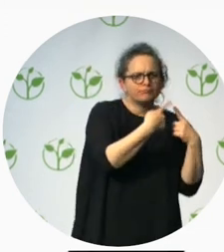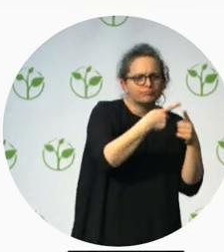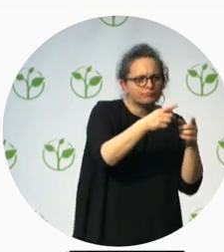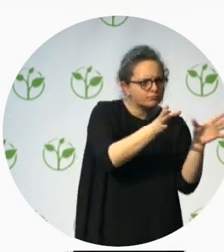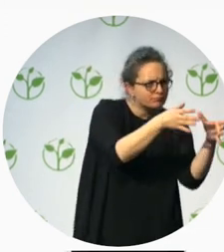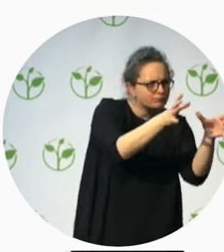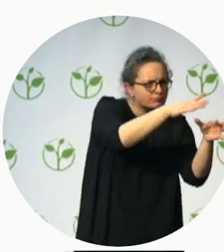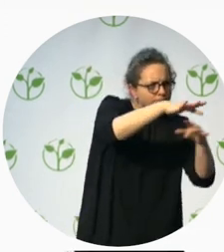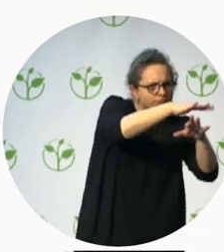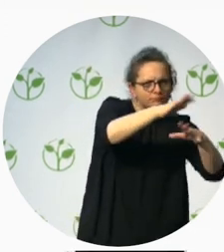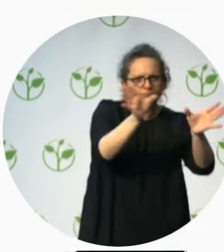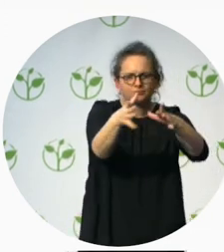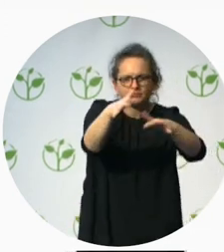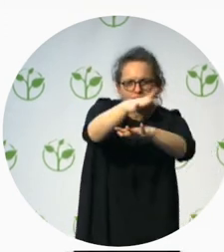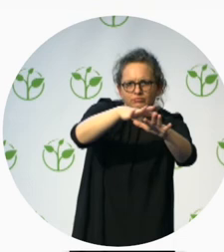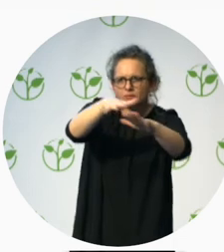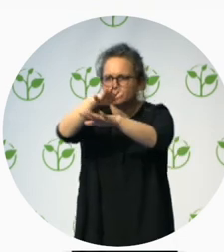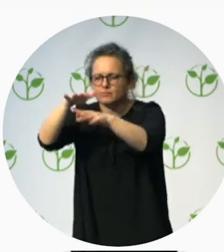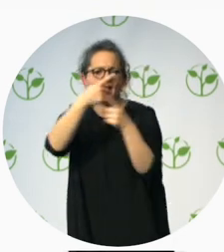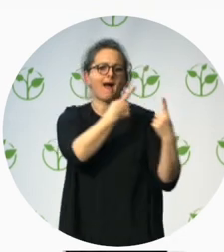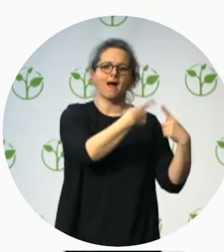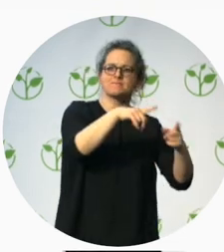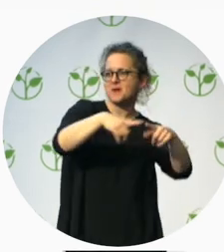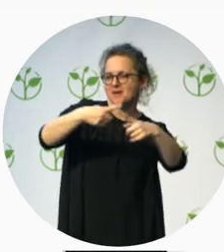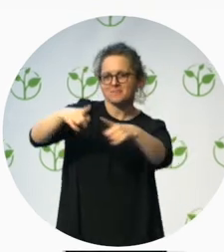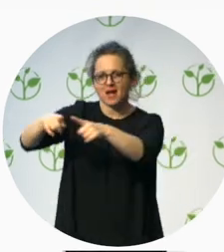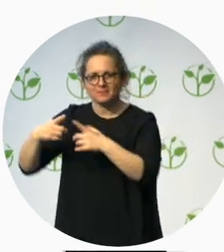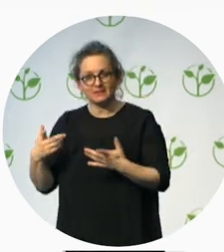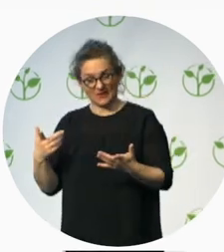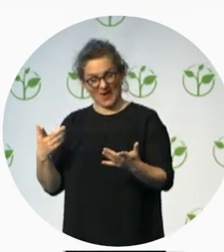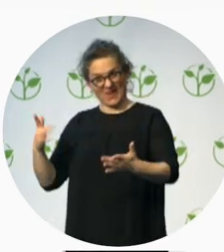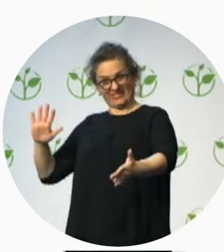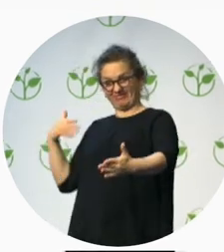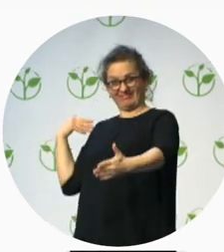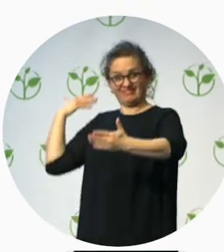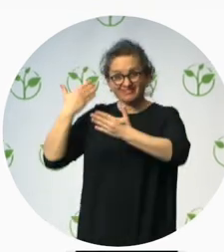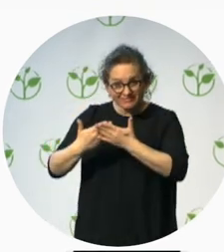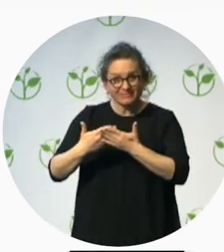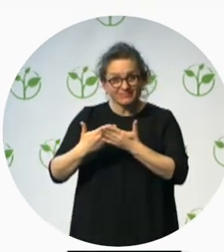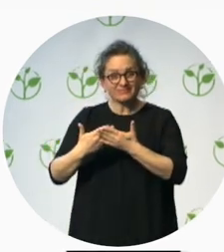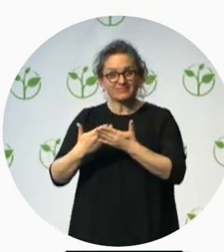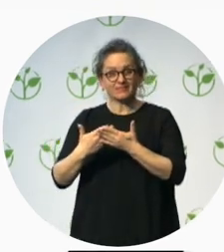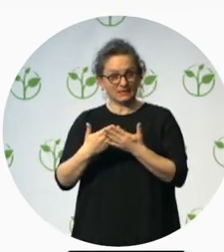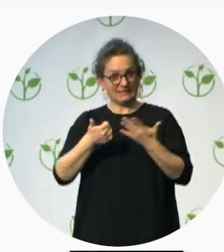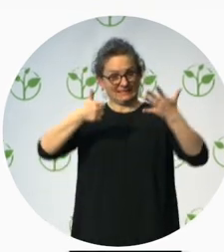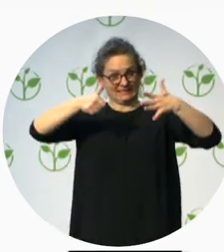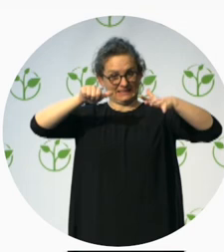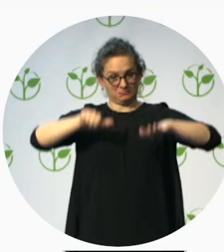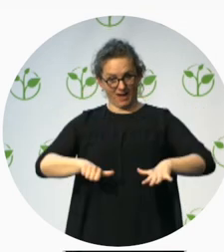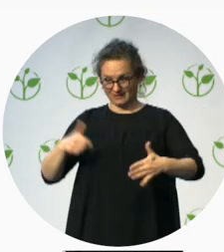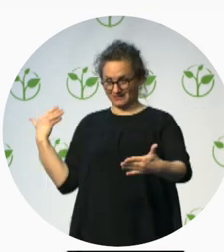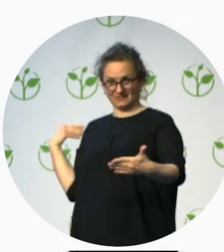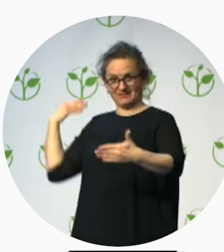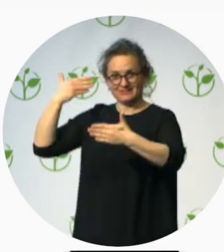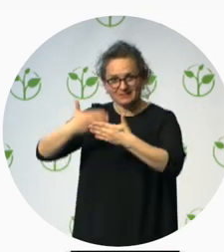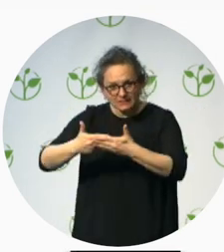than 6 months, the Zero Project team researched some 370